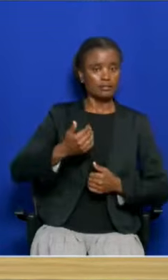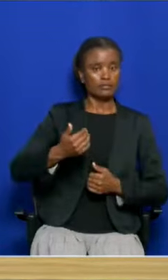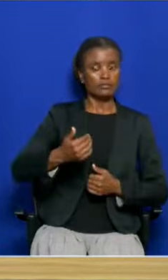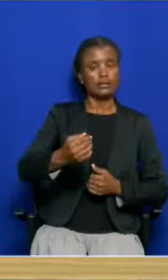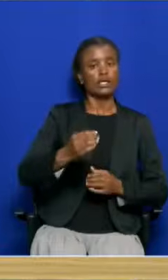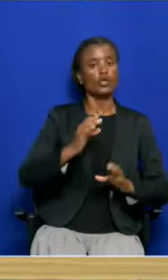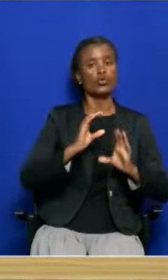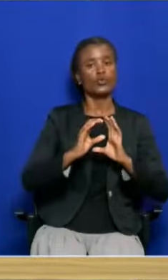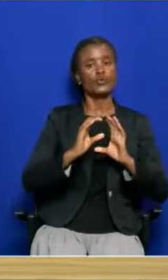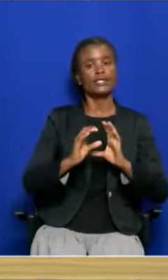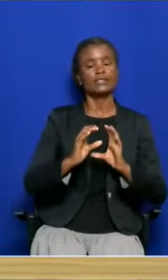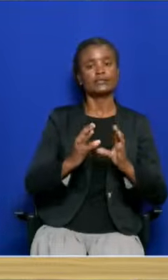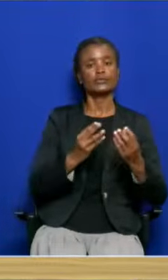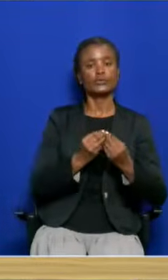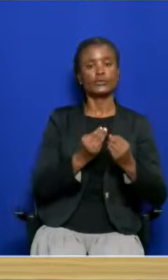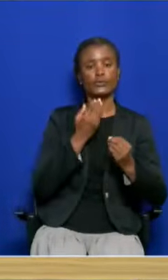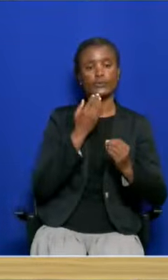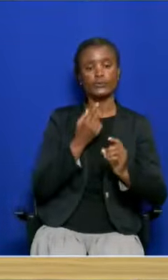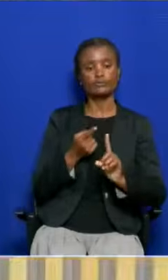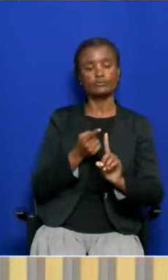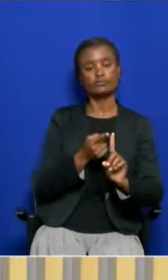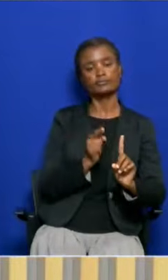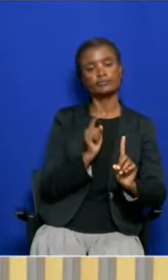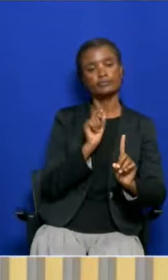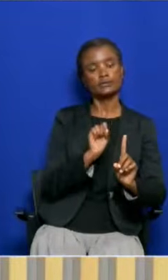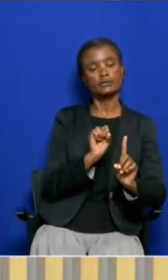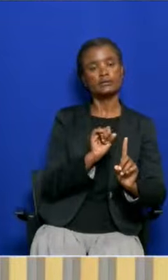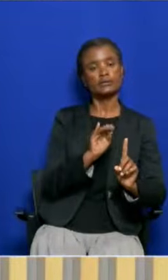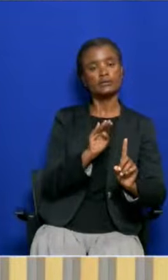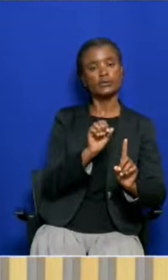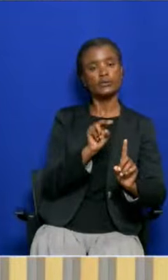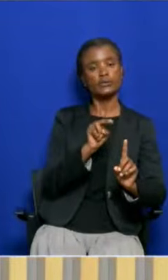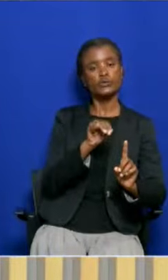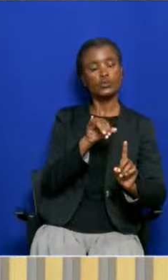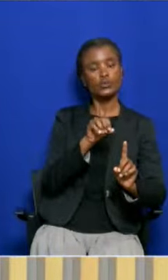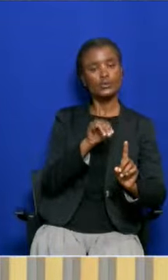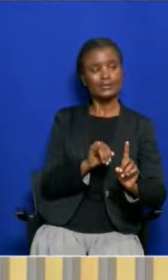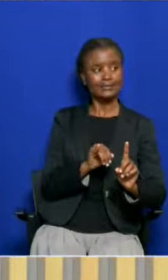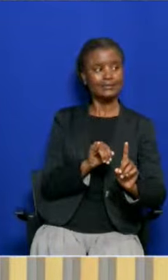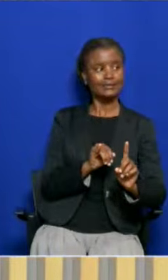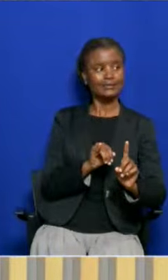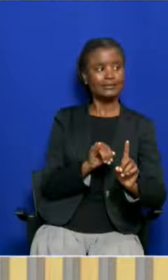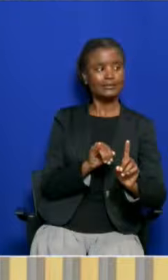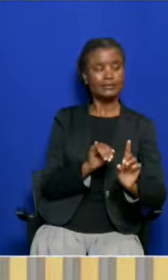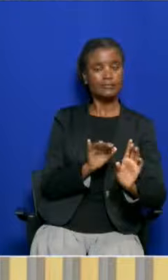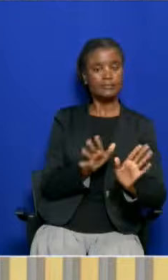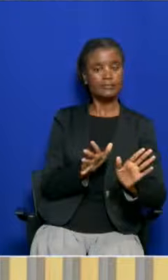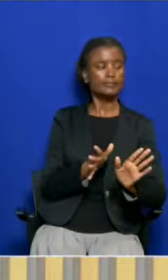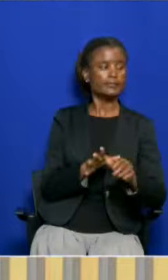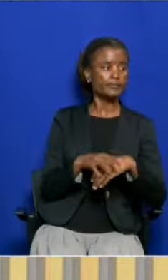with Mr. Sibanyoni on those bases.